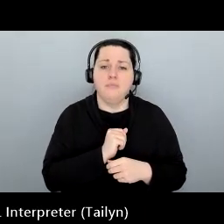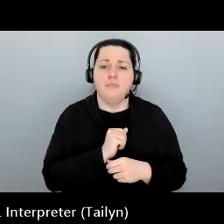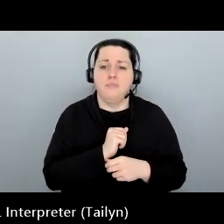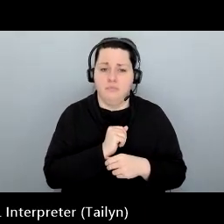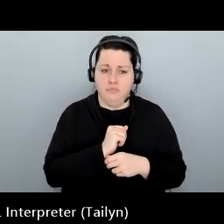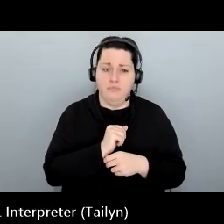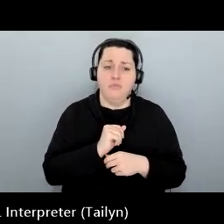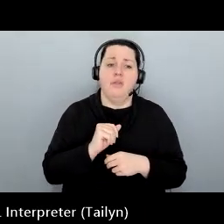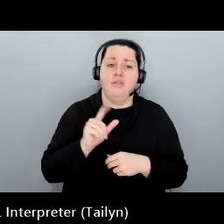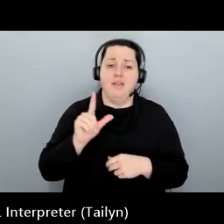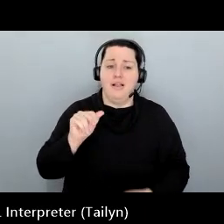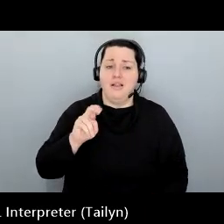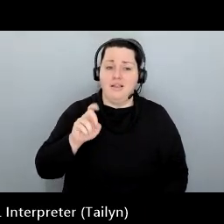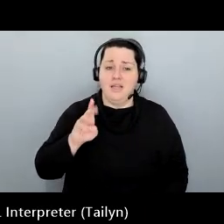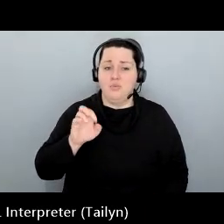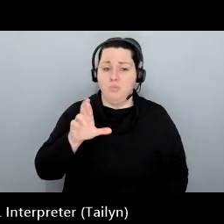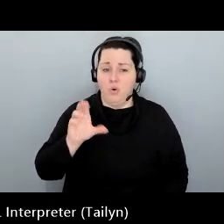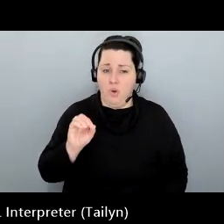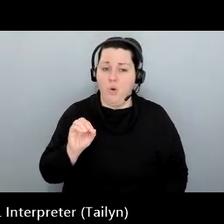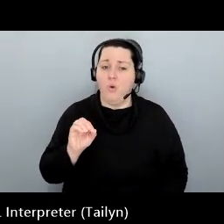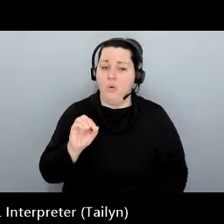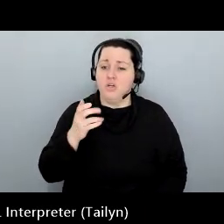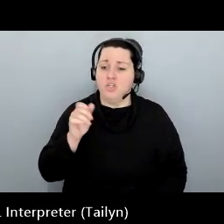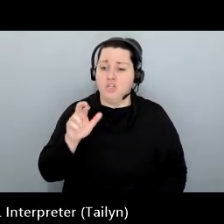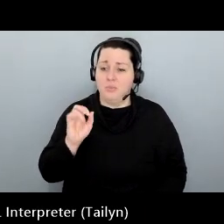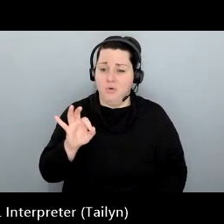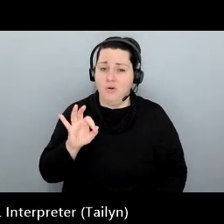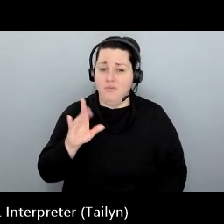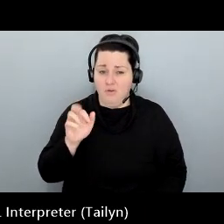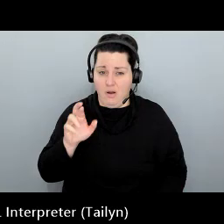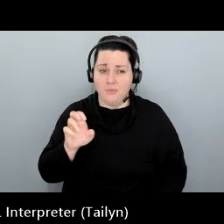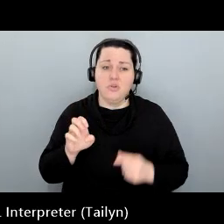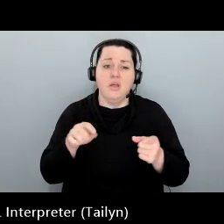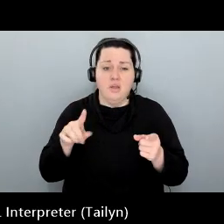Chamber of Commerce has been able to benefit from the financial support to